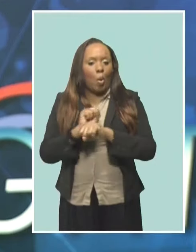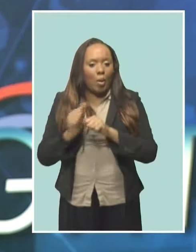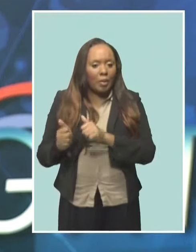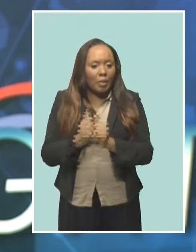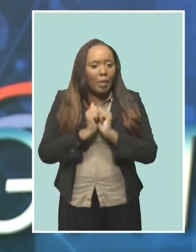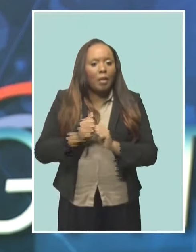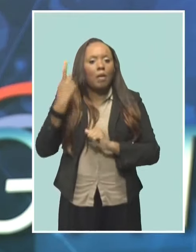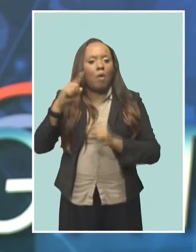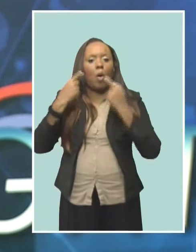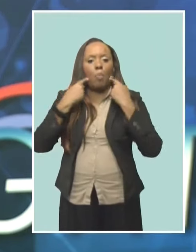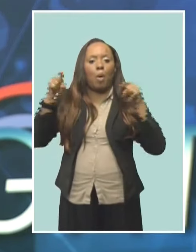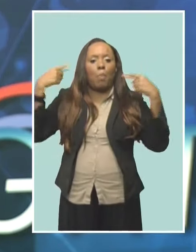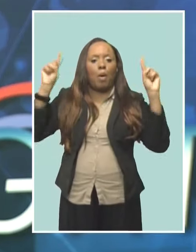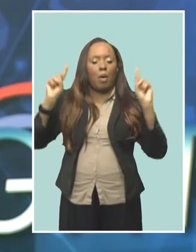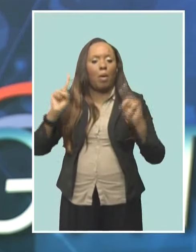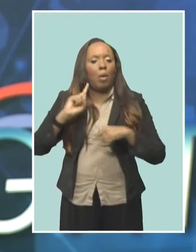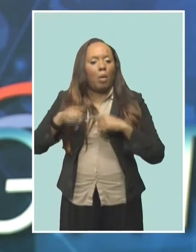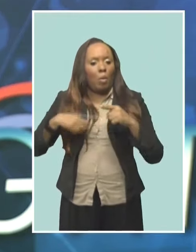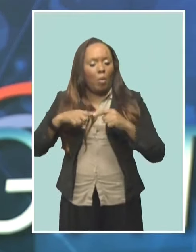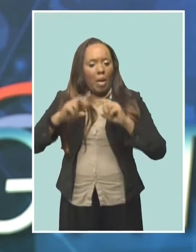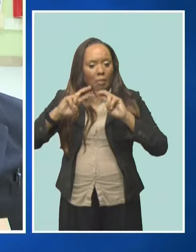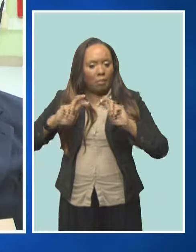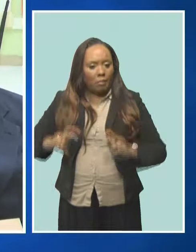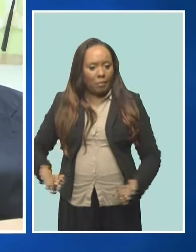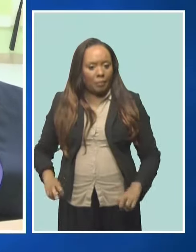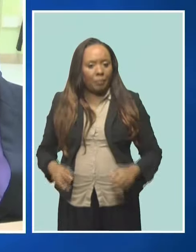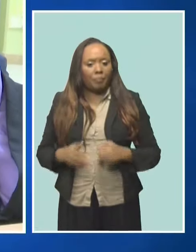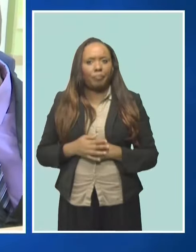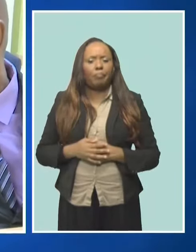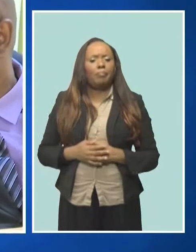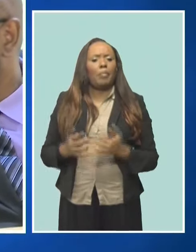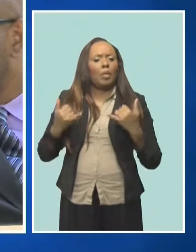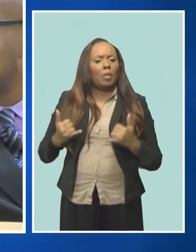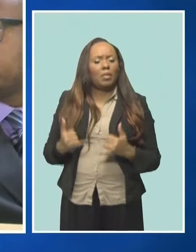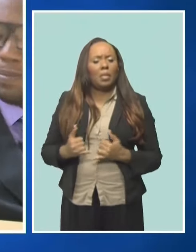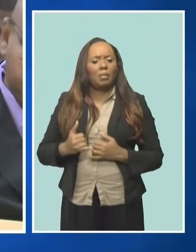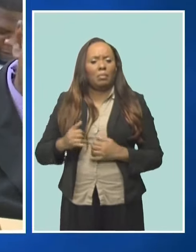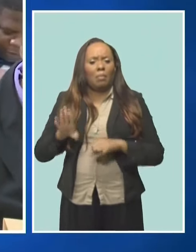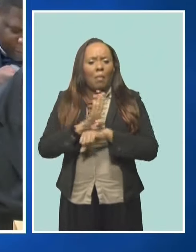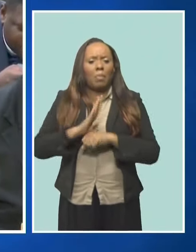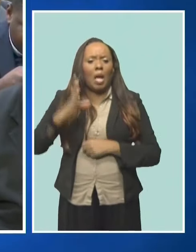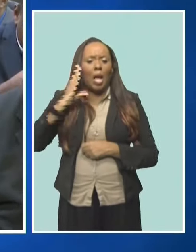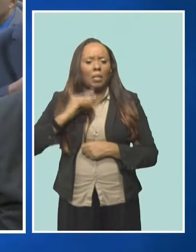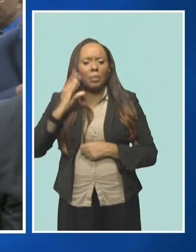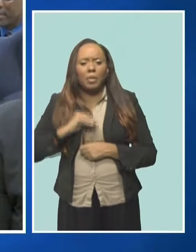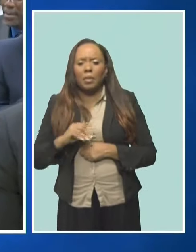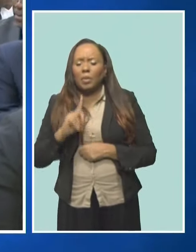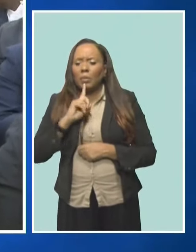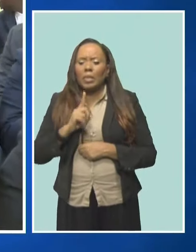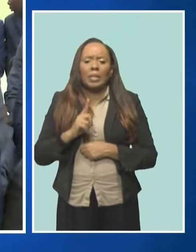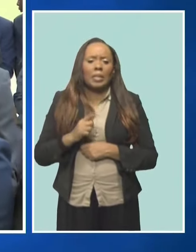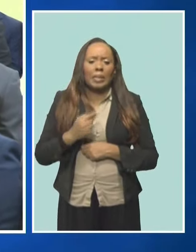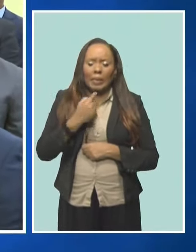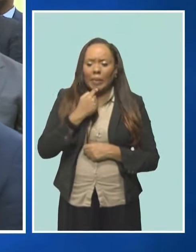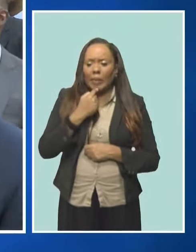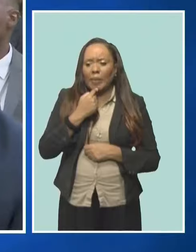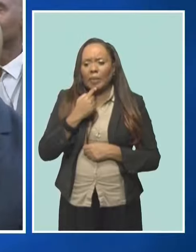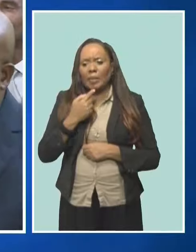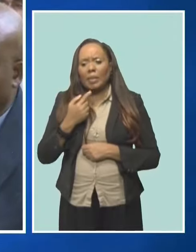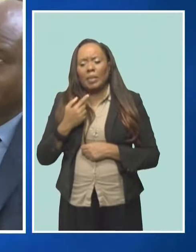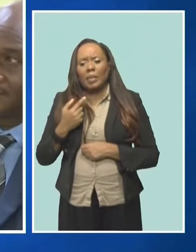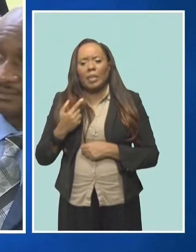during investigations. Describing the climate in Barbados as troubling times, given the nature of crime being committed on island, Mr.